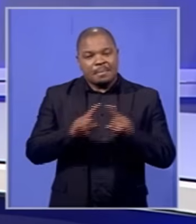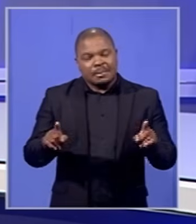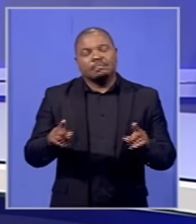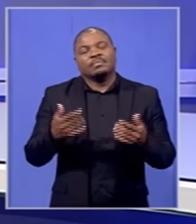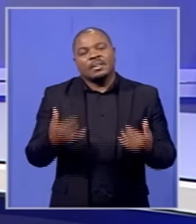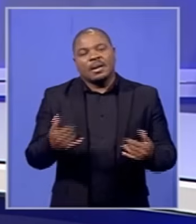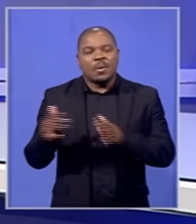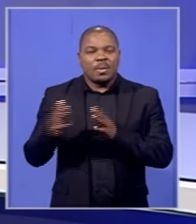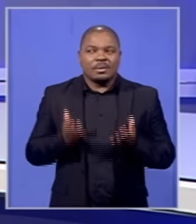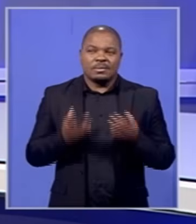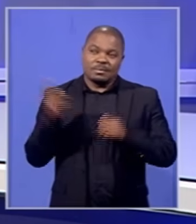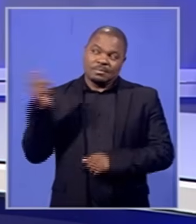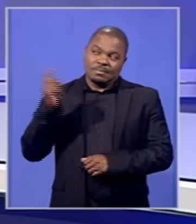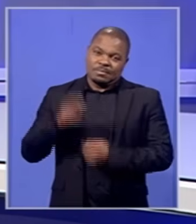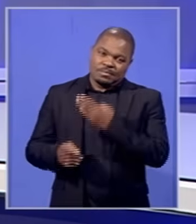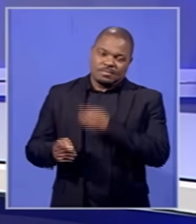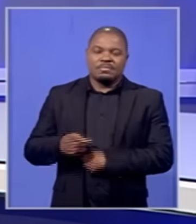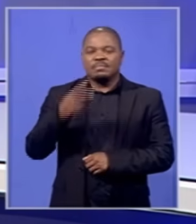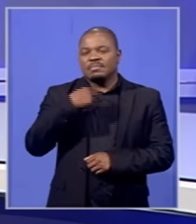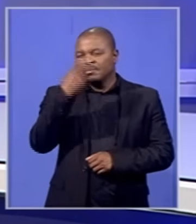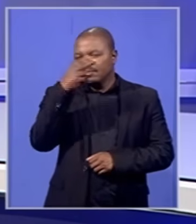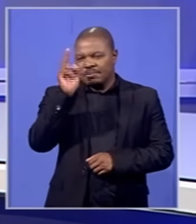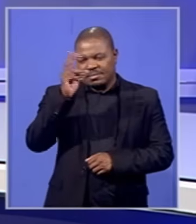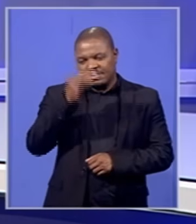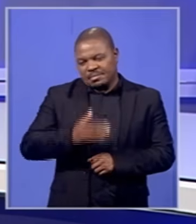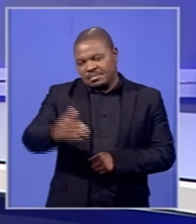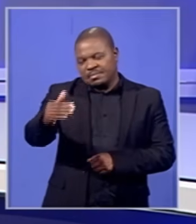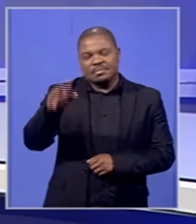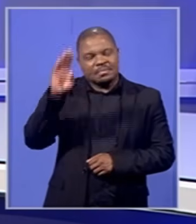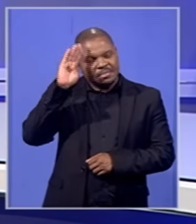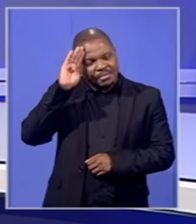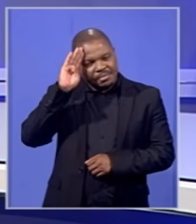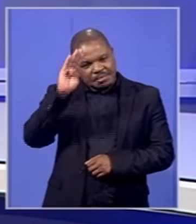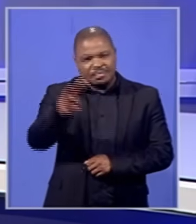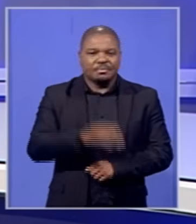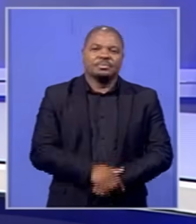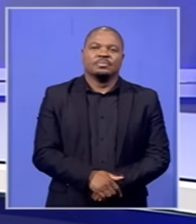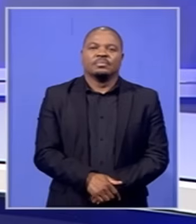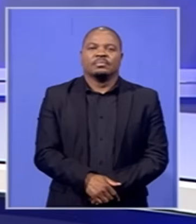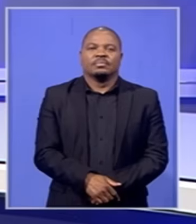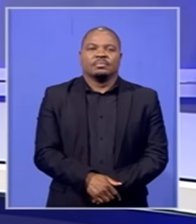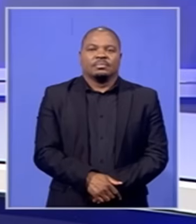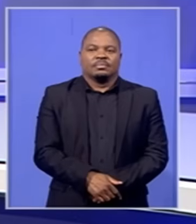ponelopele ya maemo a bosa go fitlhana kwa e latelang wetso pula.